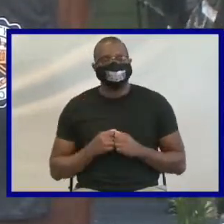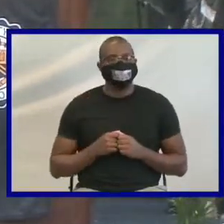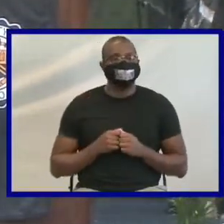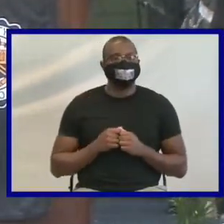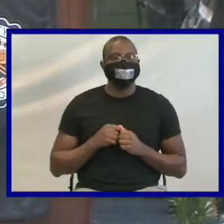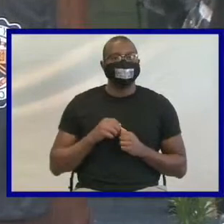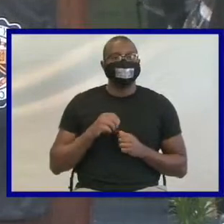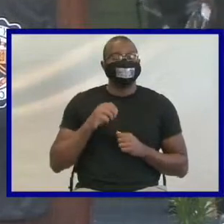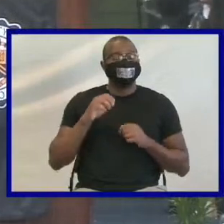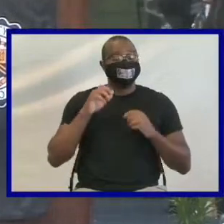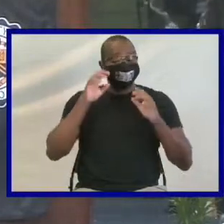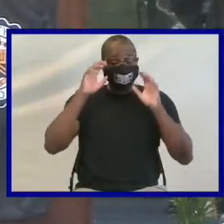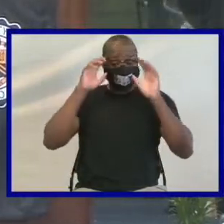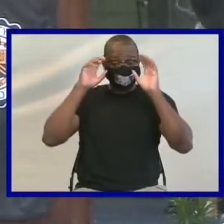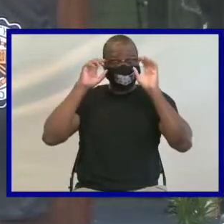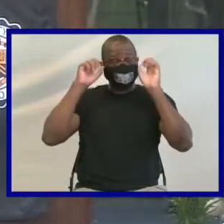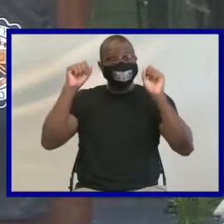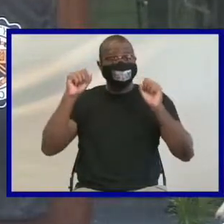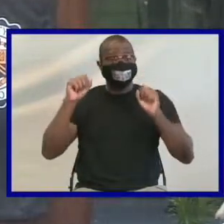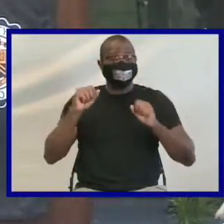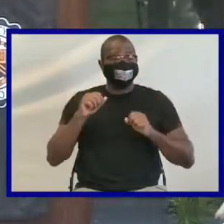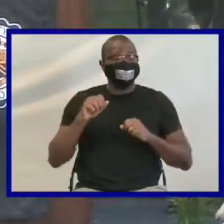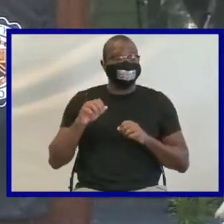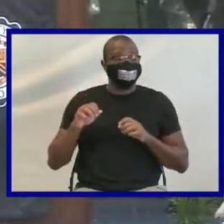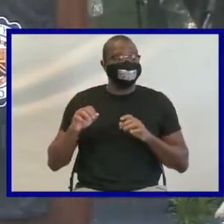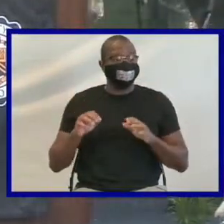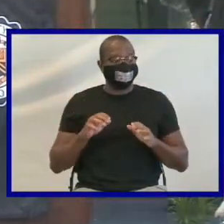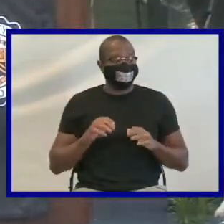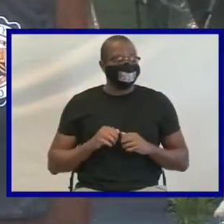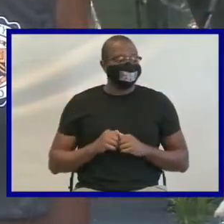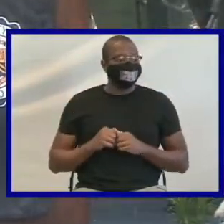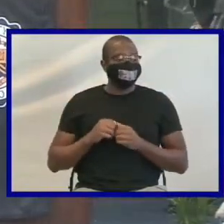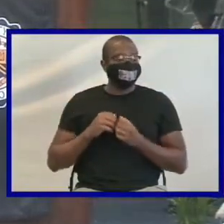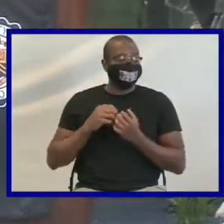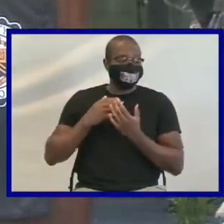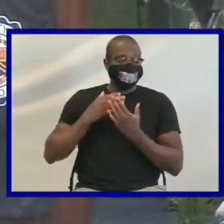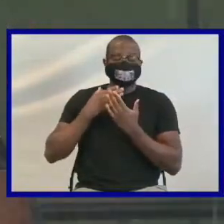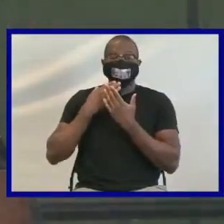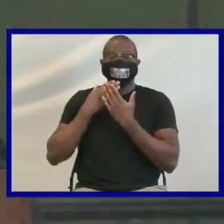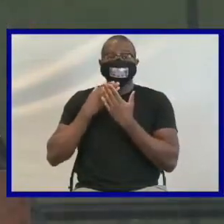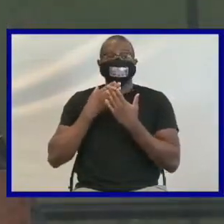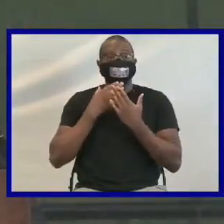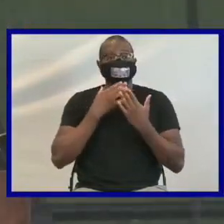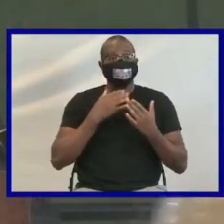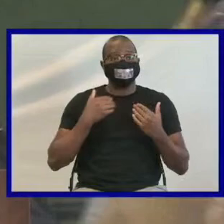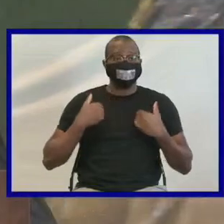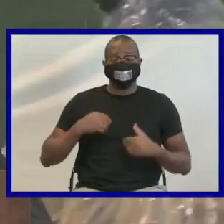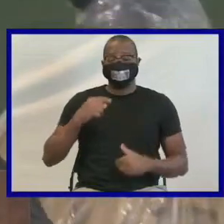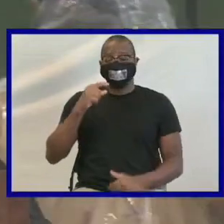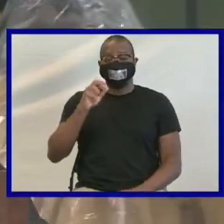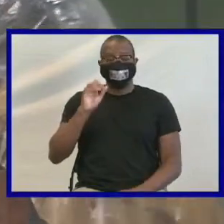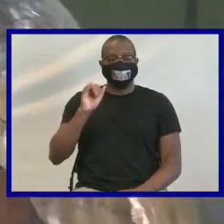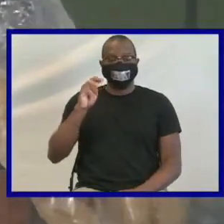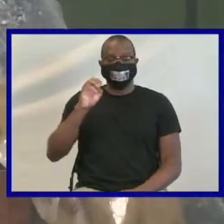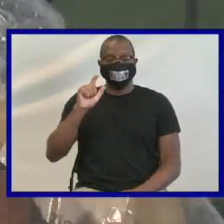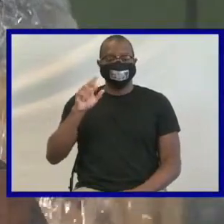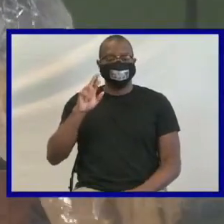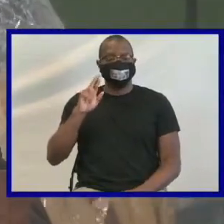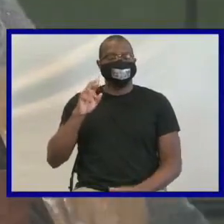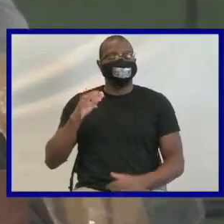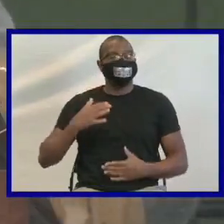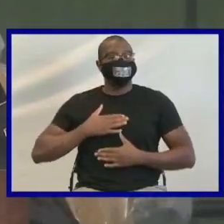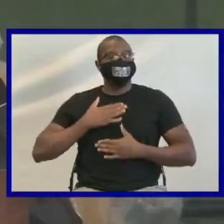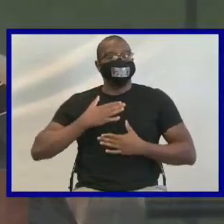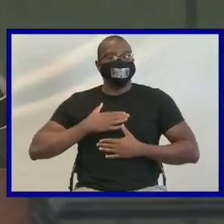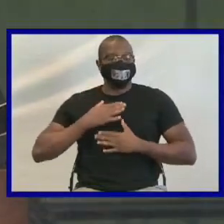Mr. President, the candidates are assembled. Thank you, ladies and gentlemen. My name is Gary Miller, and it's my great honor to